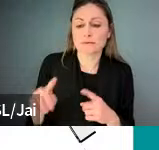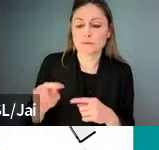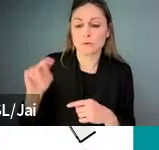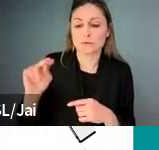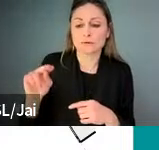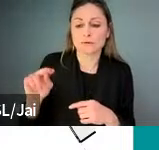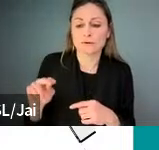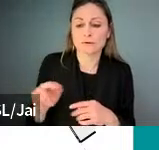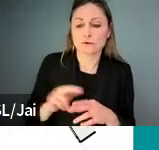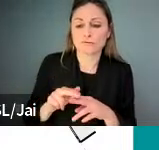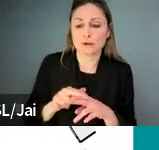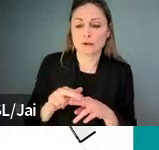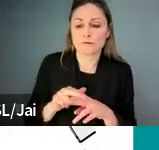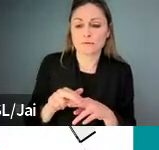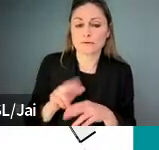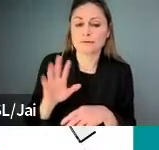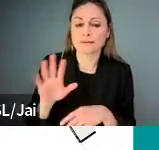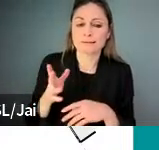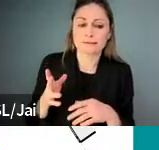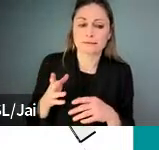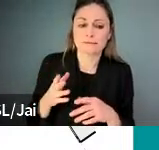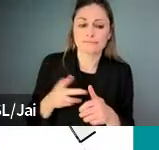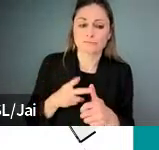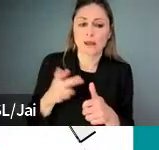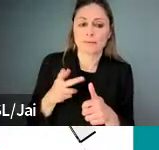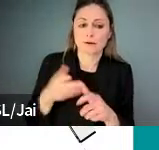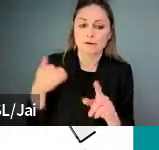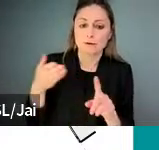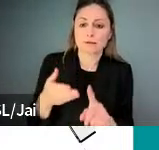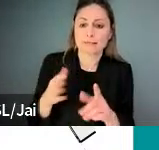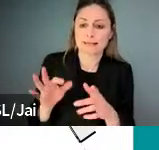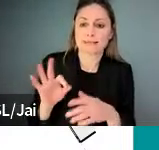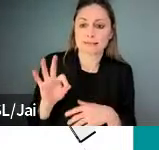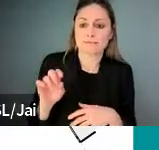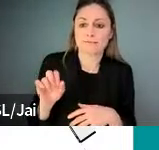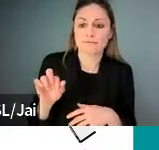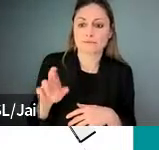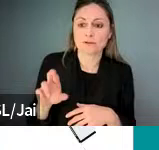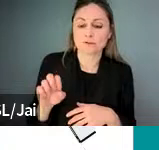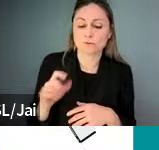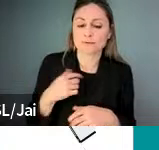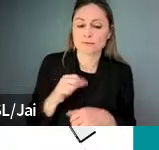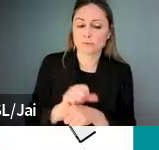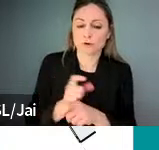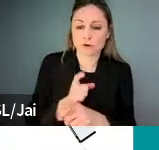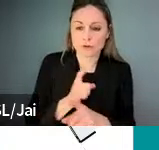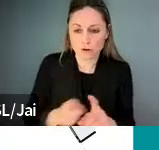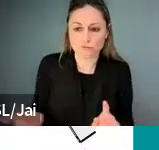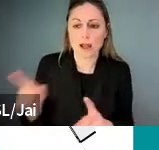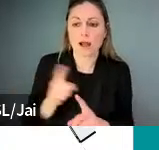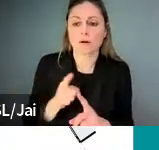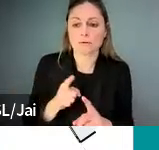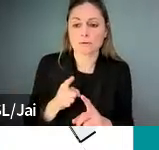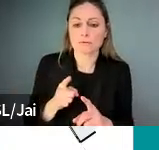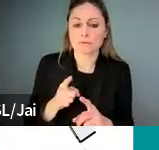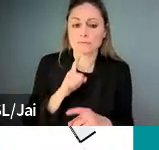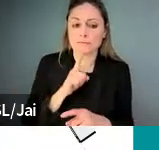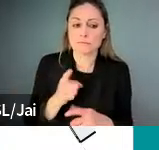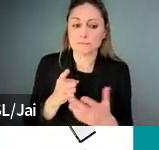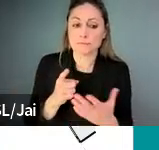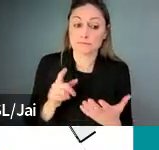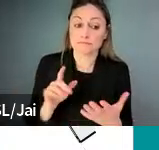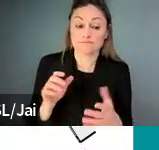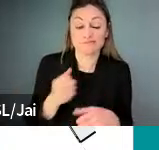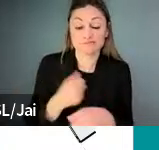the primary sort of existing feature that we have to work around to make a light rail station here